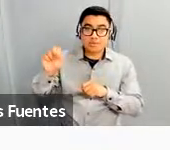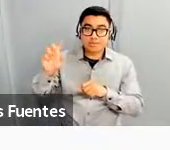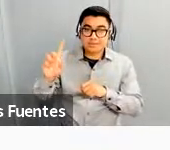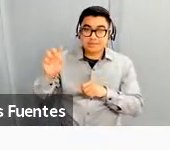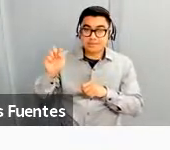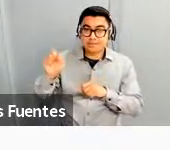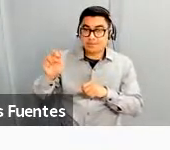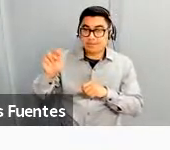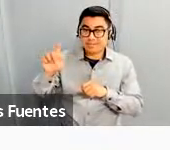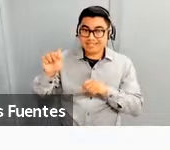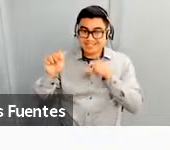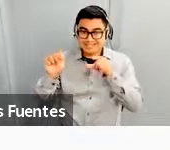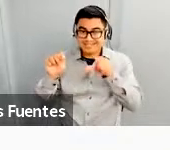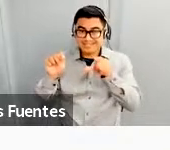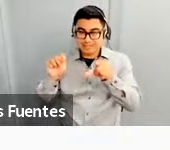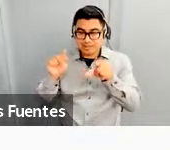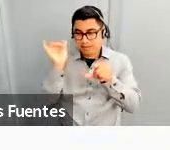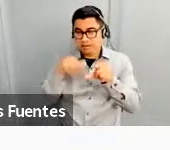townhallquestions@uusd.net,